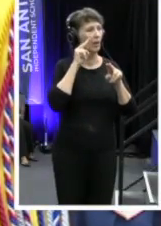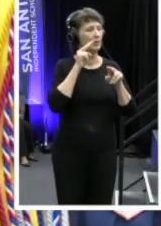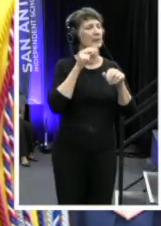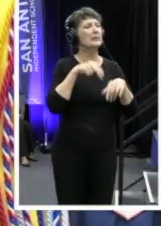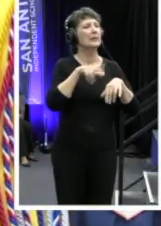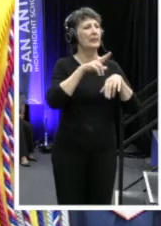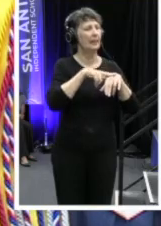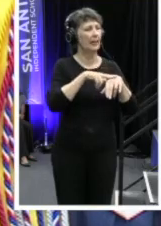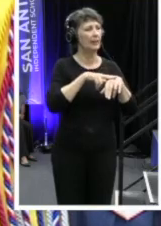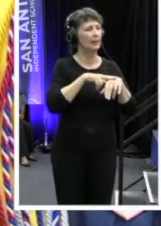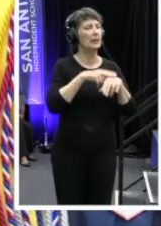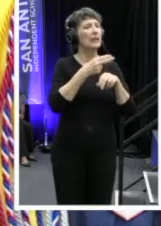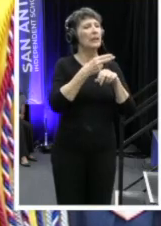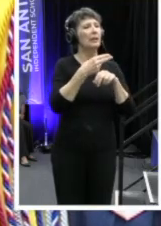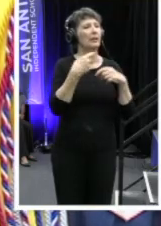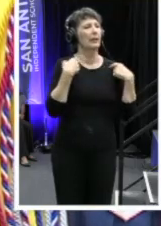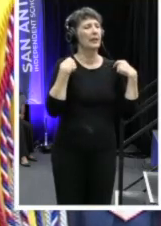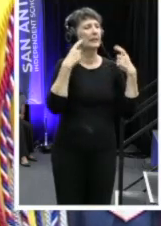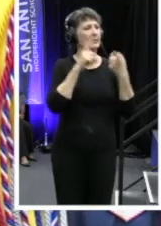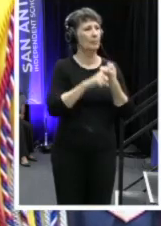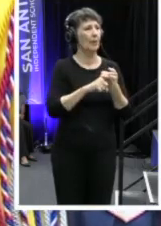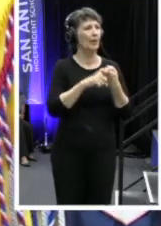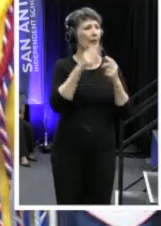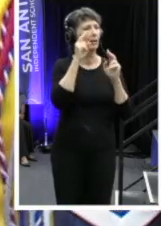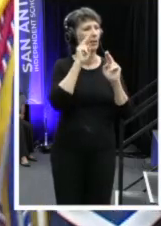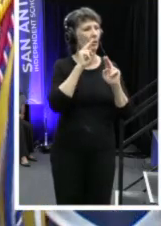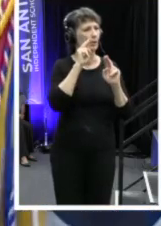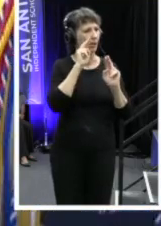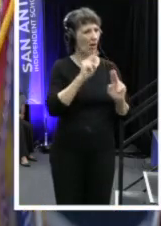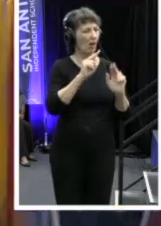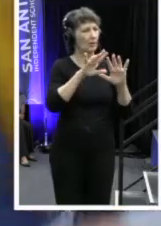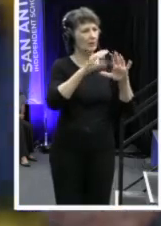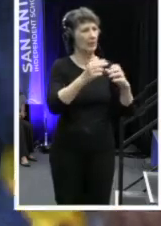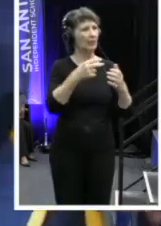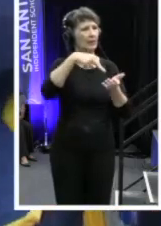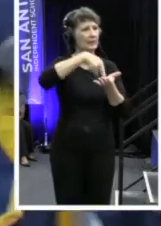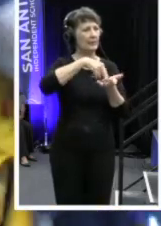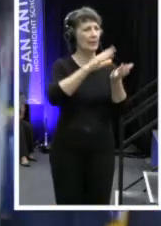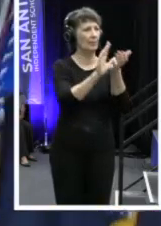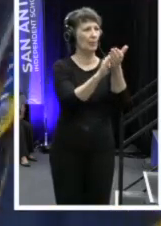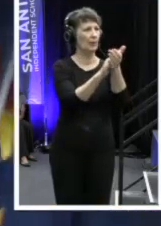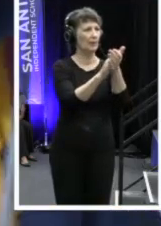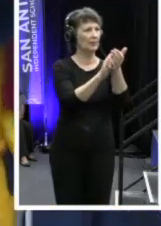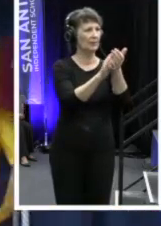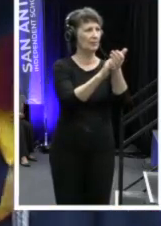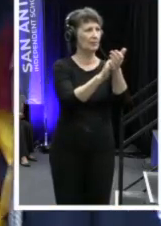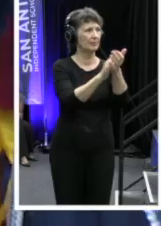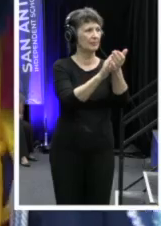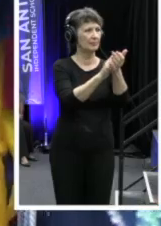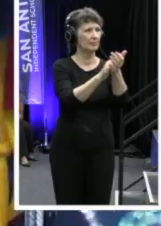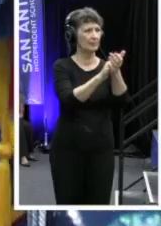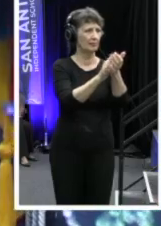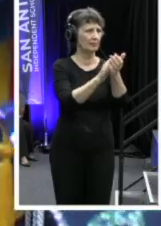the National Hispanic Honor Society to please stand and be recognized.